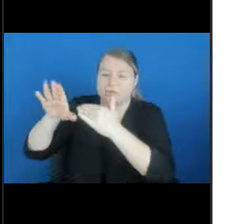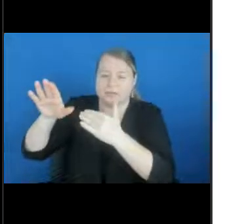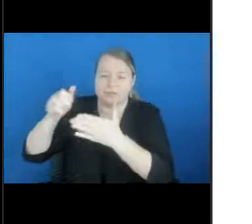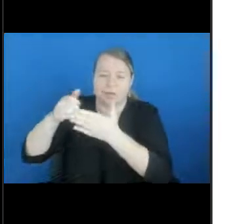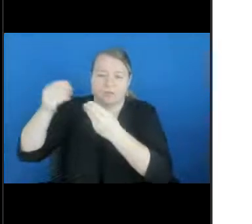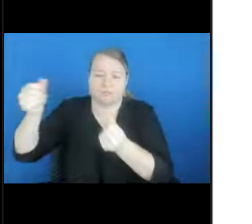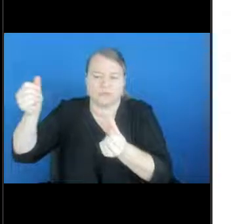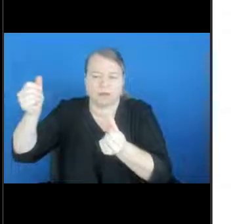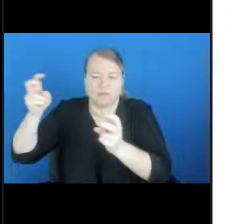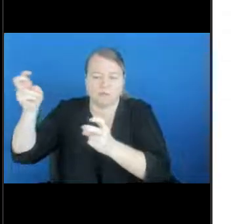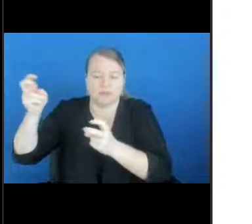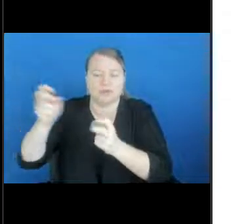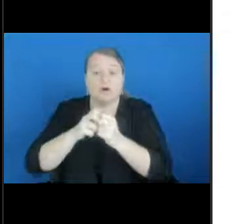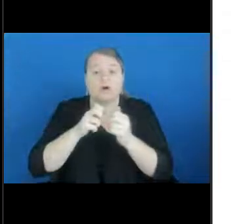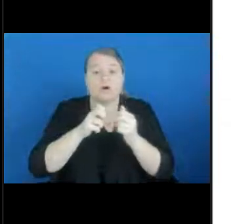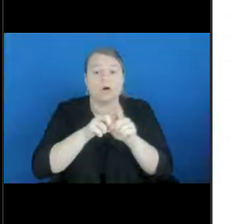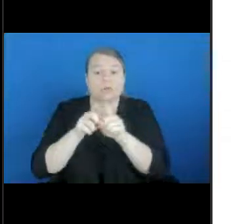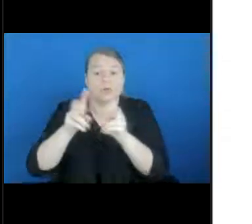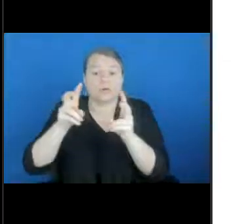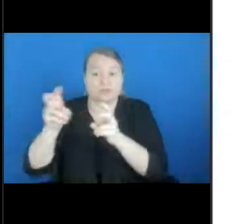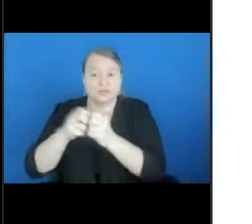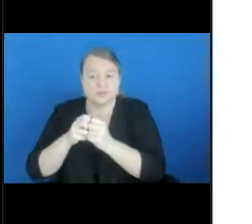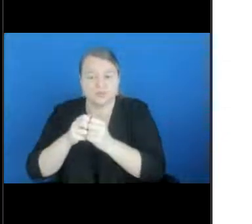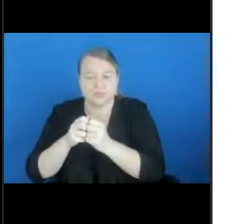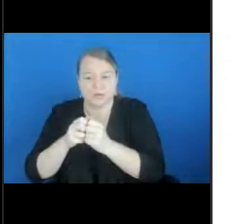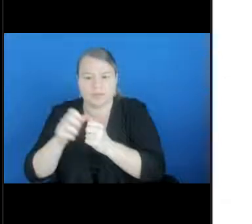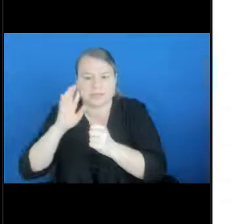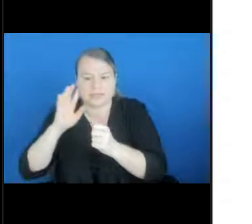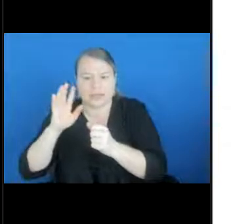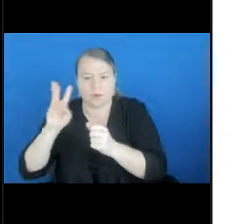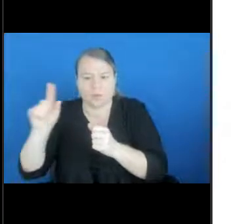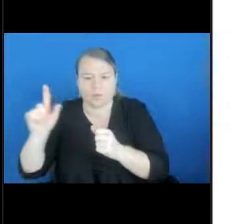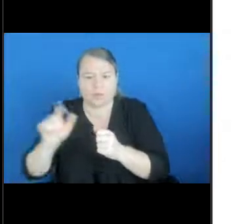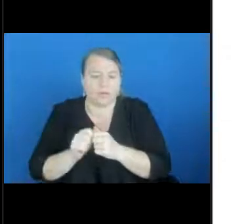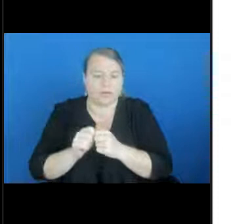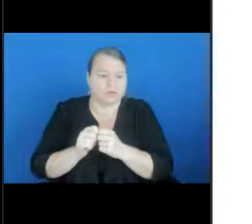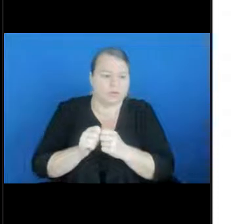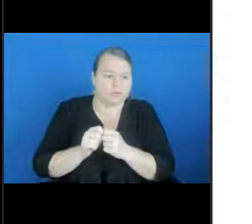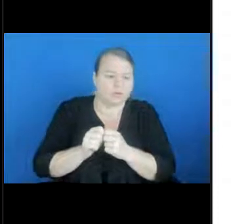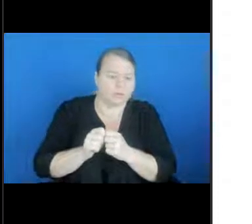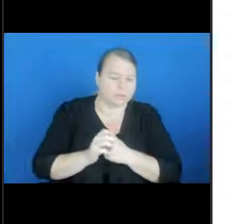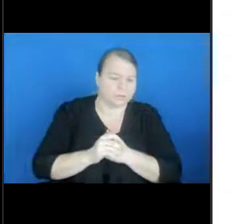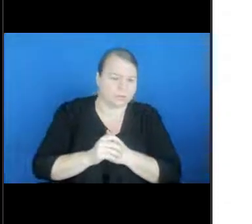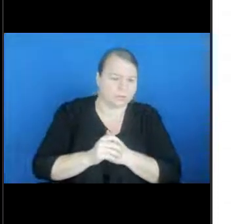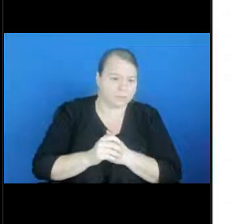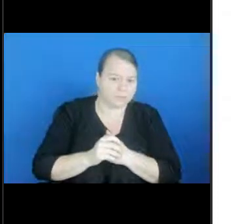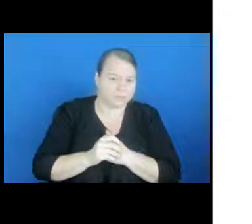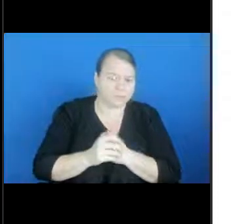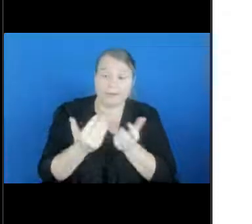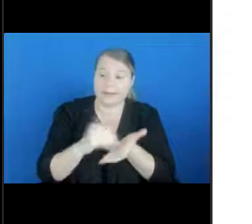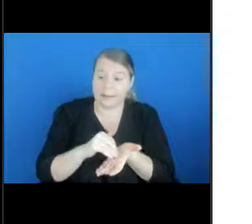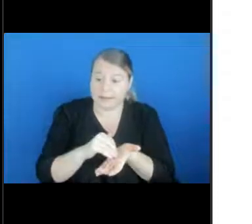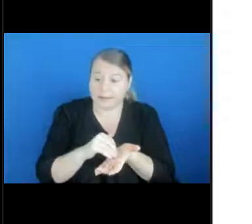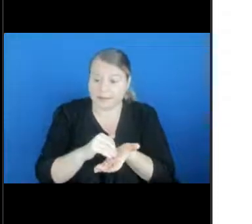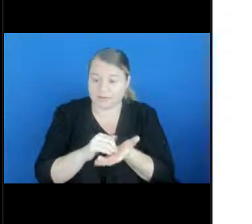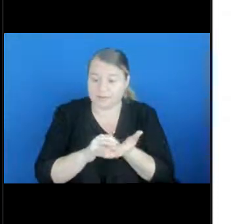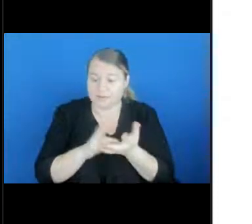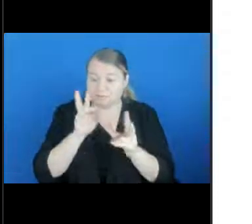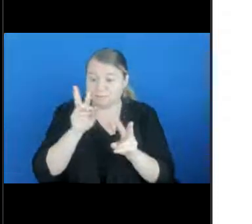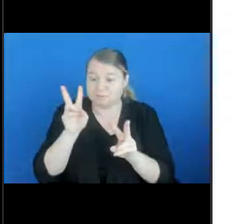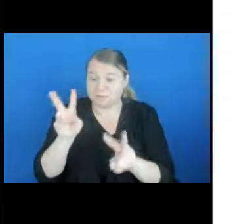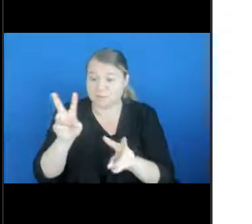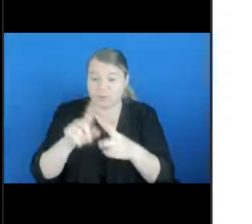with the sound walls as well. So just want to say again, looking forward to